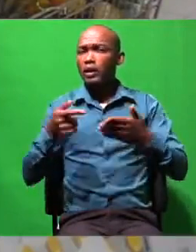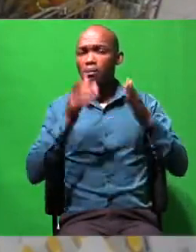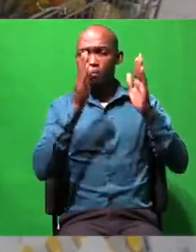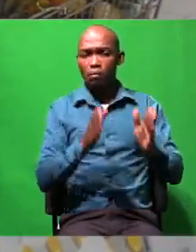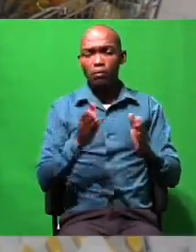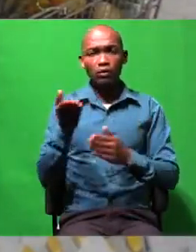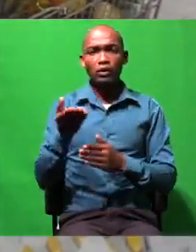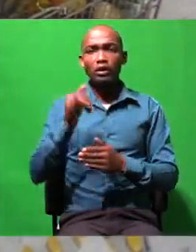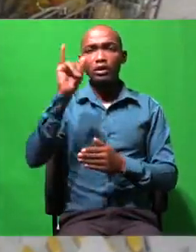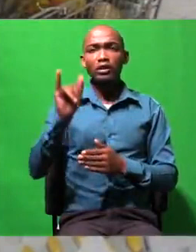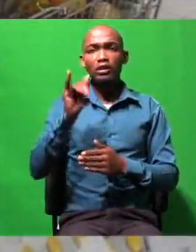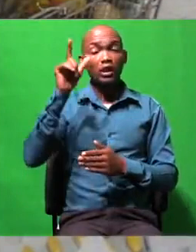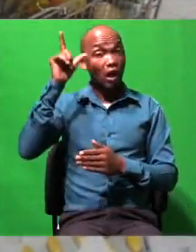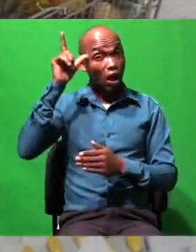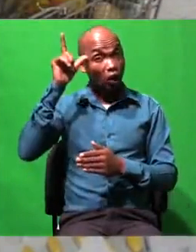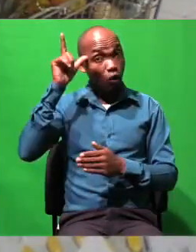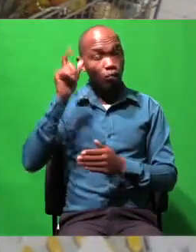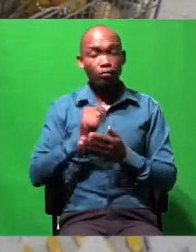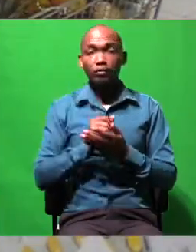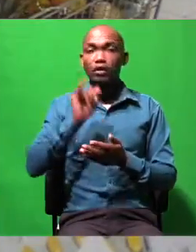A cow.